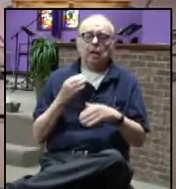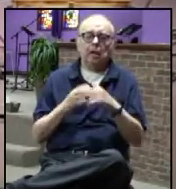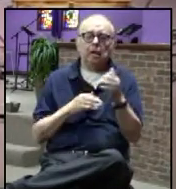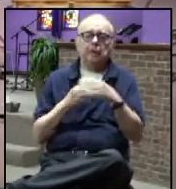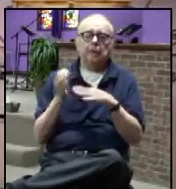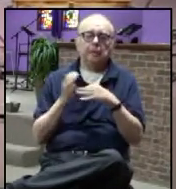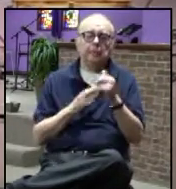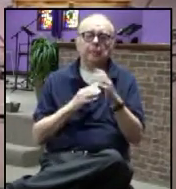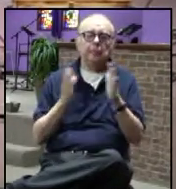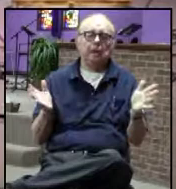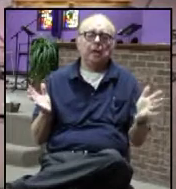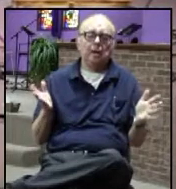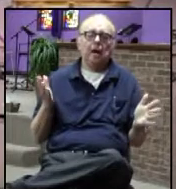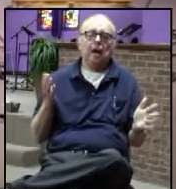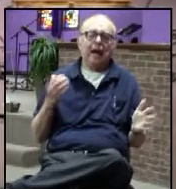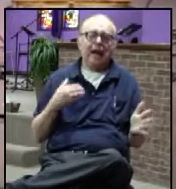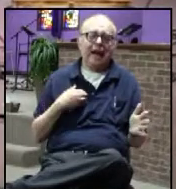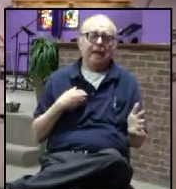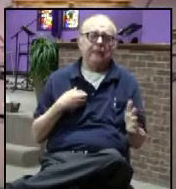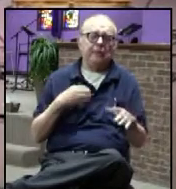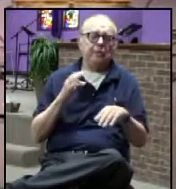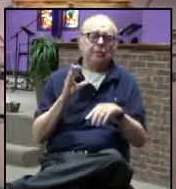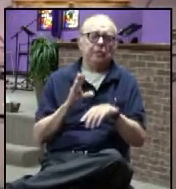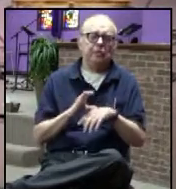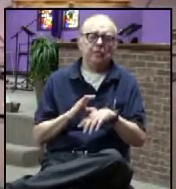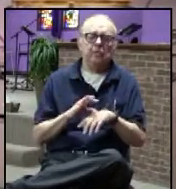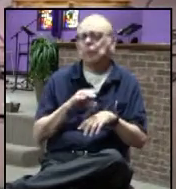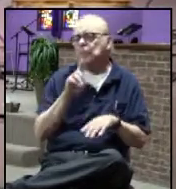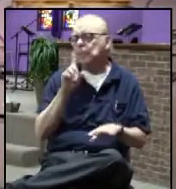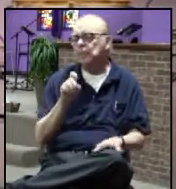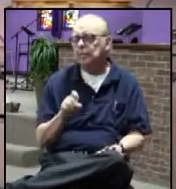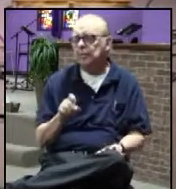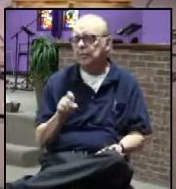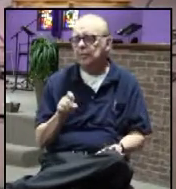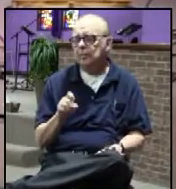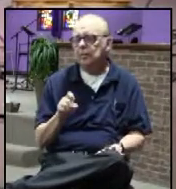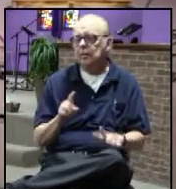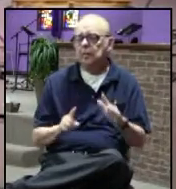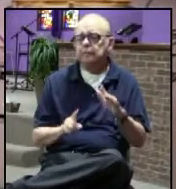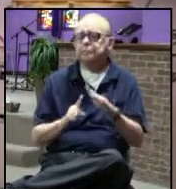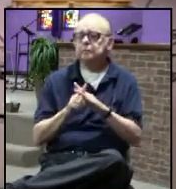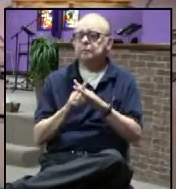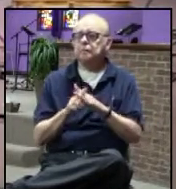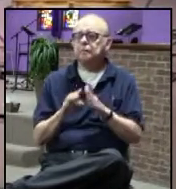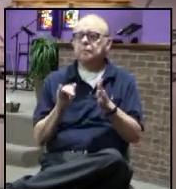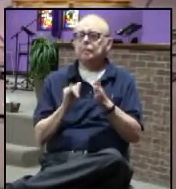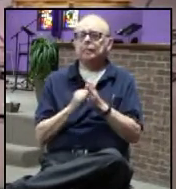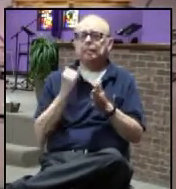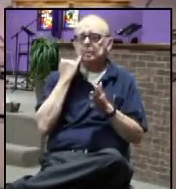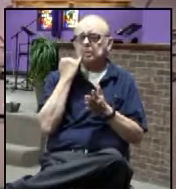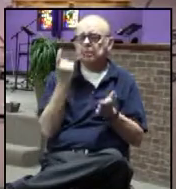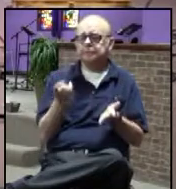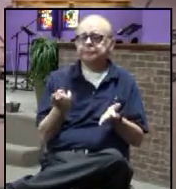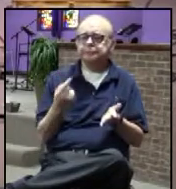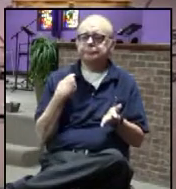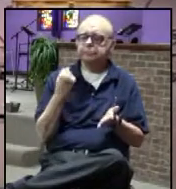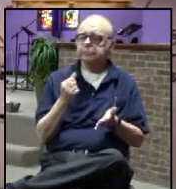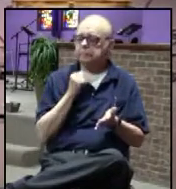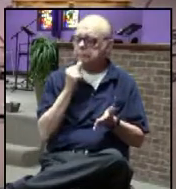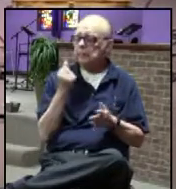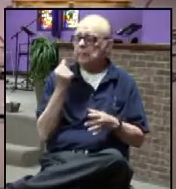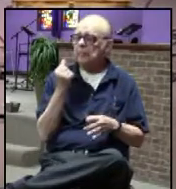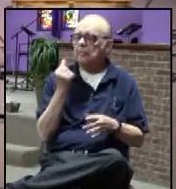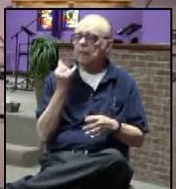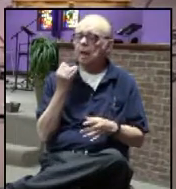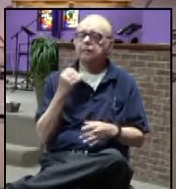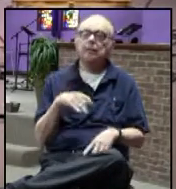bigger buildings to house them all. And so the question arises is that if we're not missed,